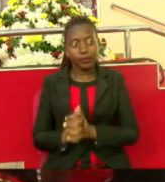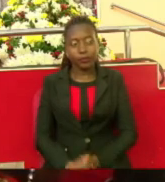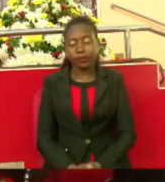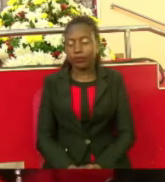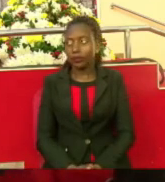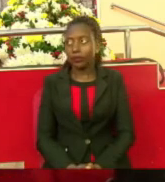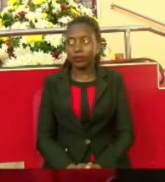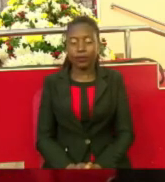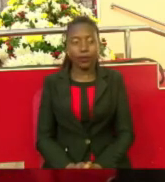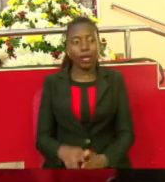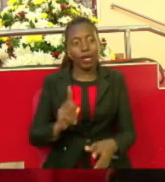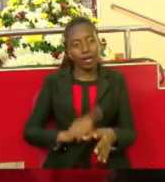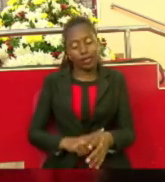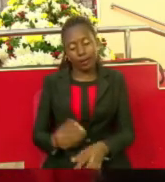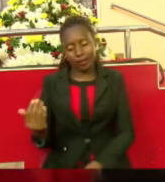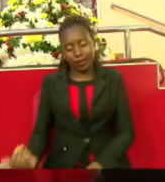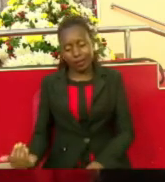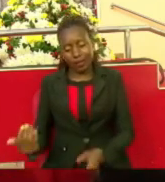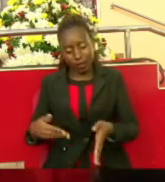When a child is born,